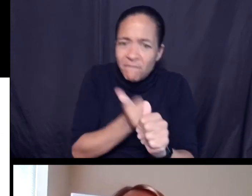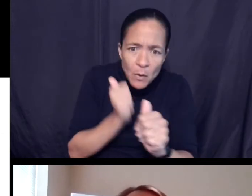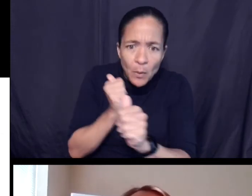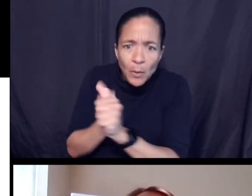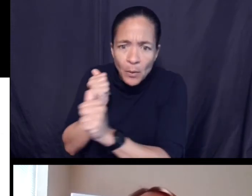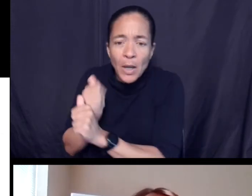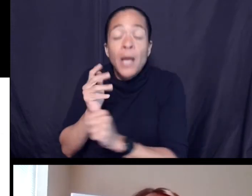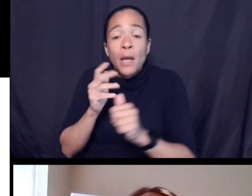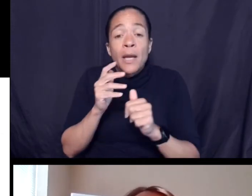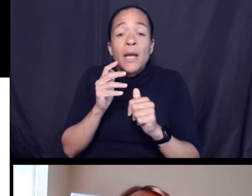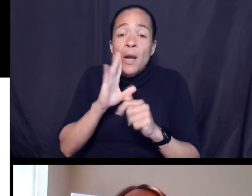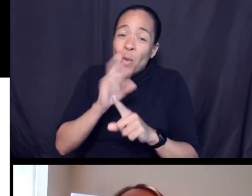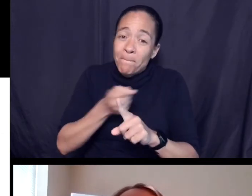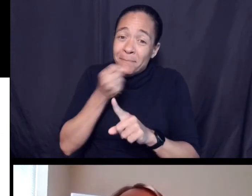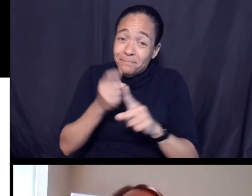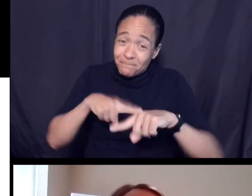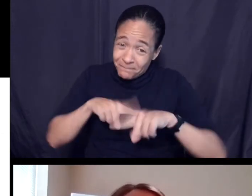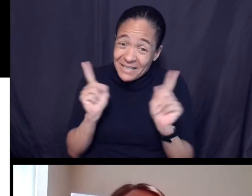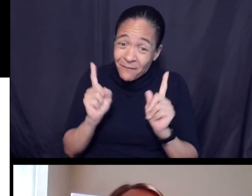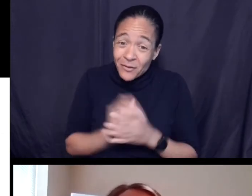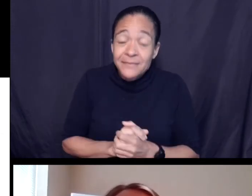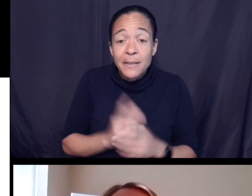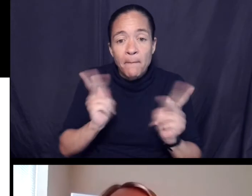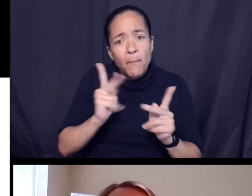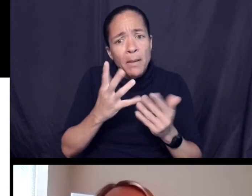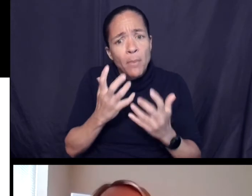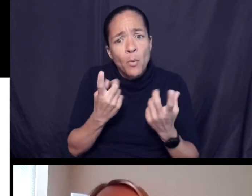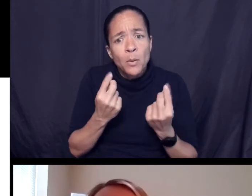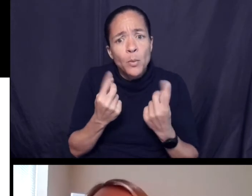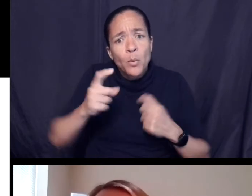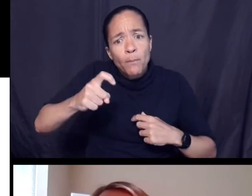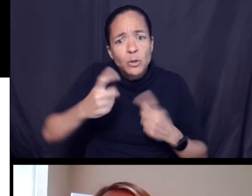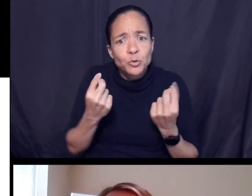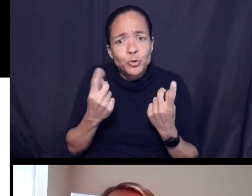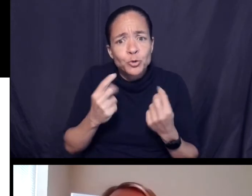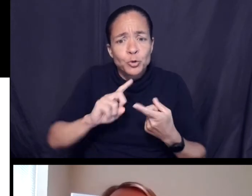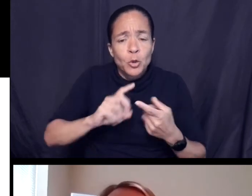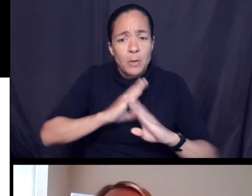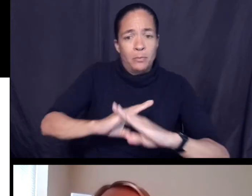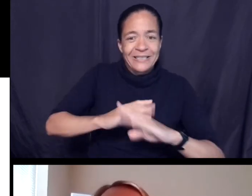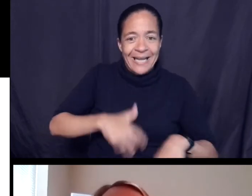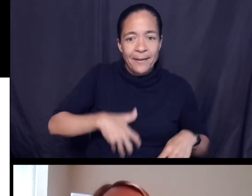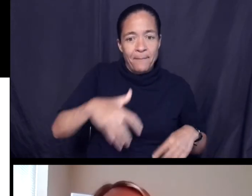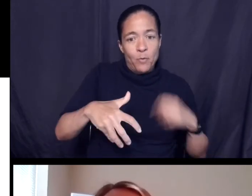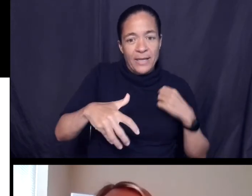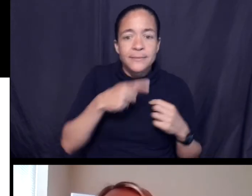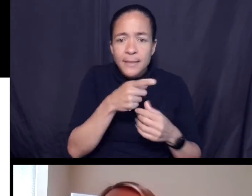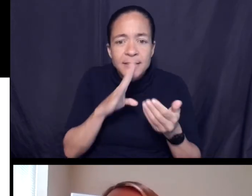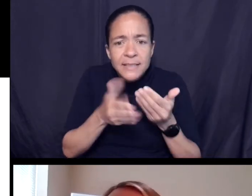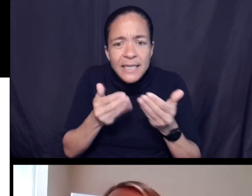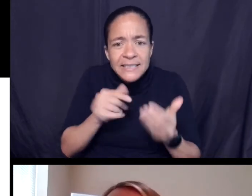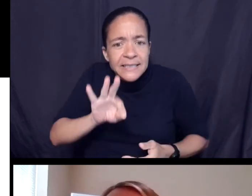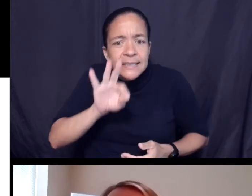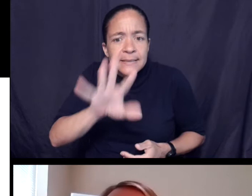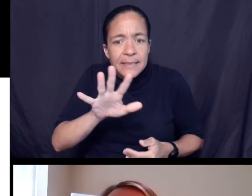difference. And women really want to do whatever they can to protect their pregnancies. So I think that these are easy tips that pregnant